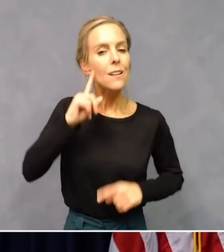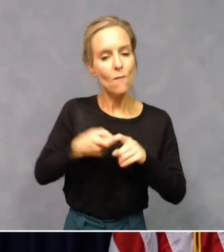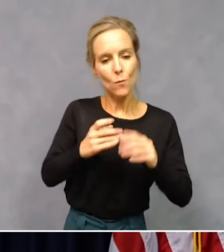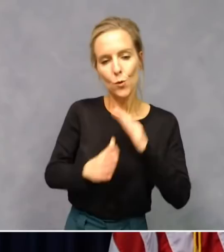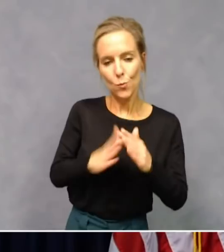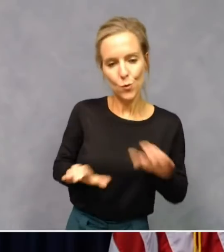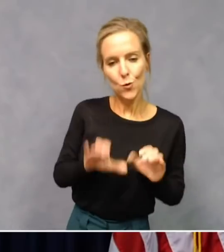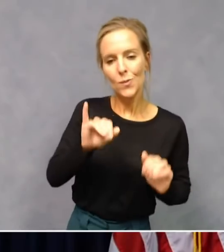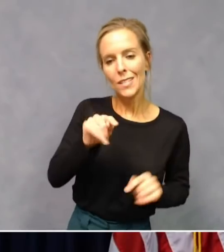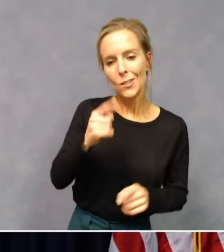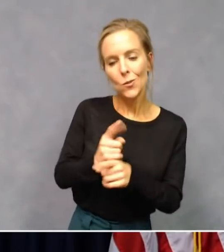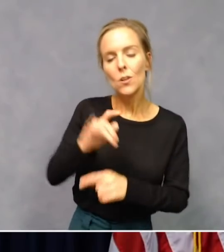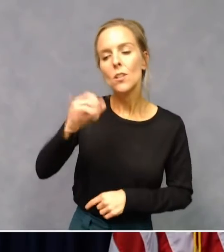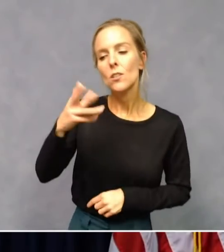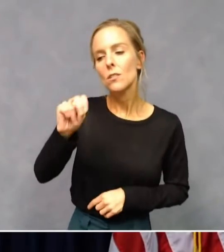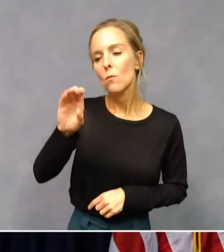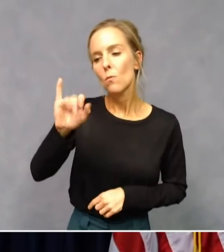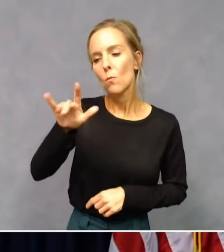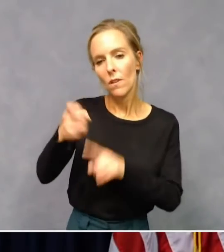from WFPL.